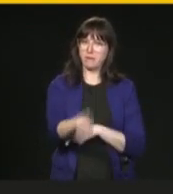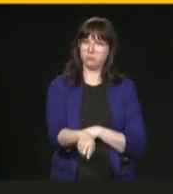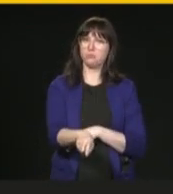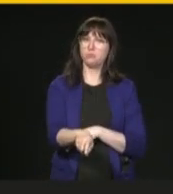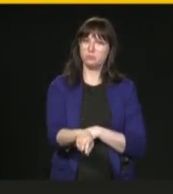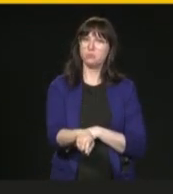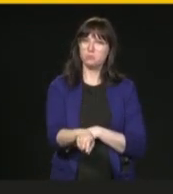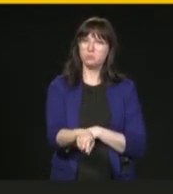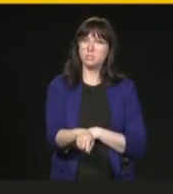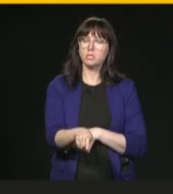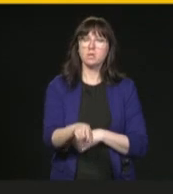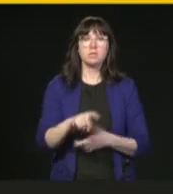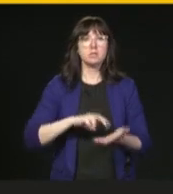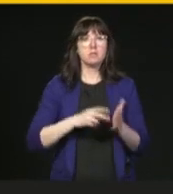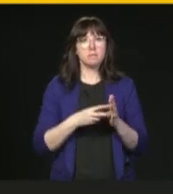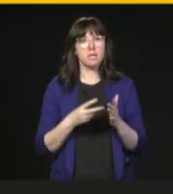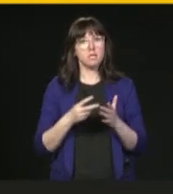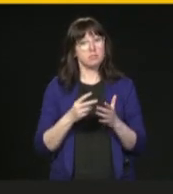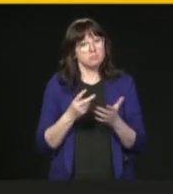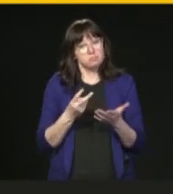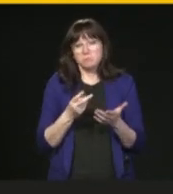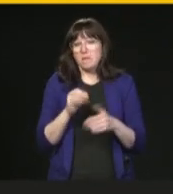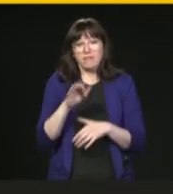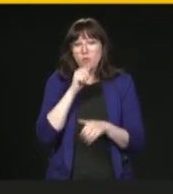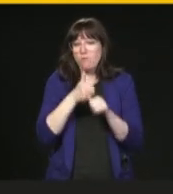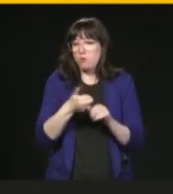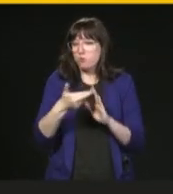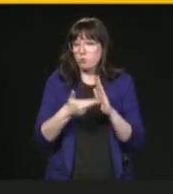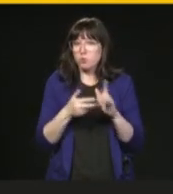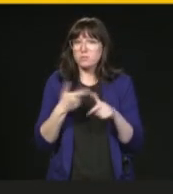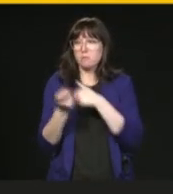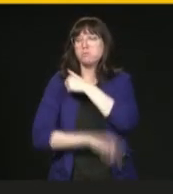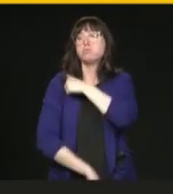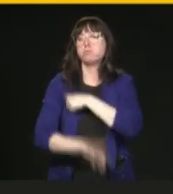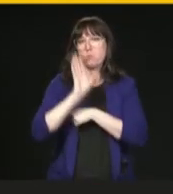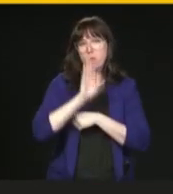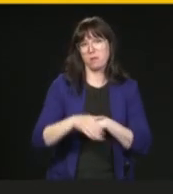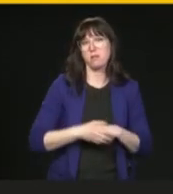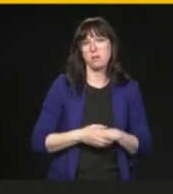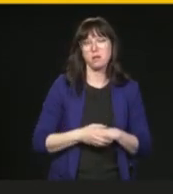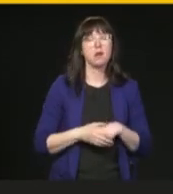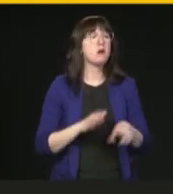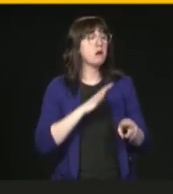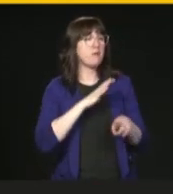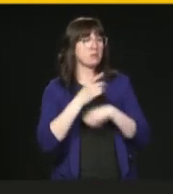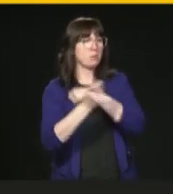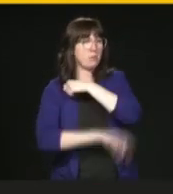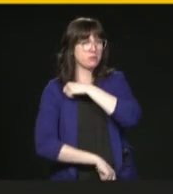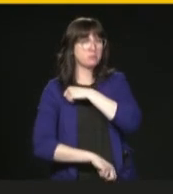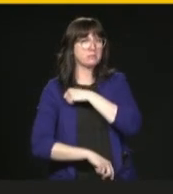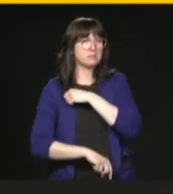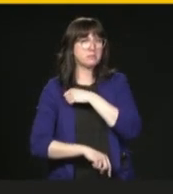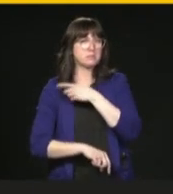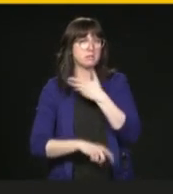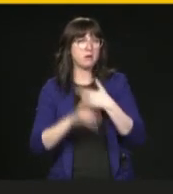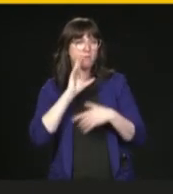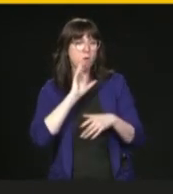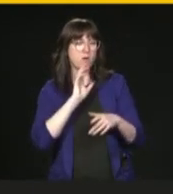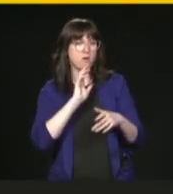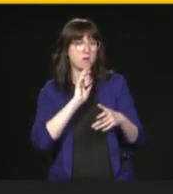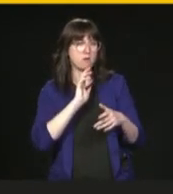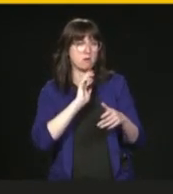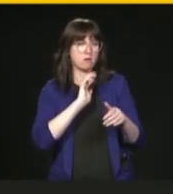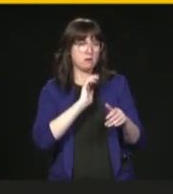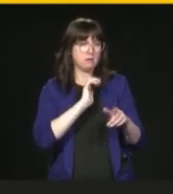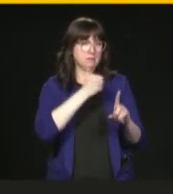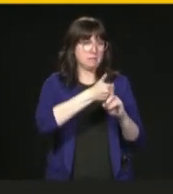and bringing in enforcement measures as well. And one of the challenges is enforcement with self-mandatory quarantine.